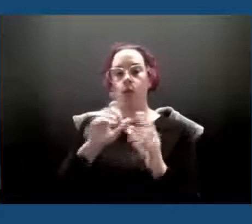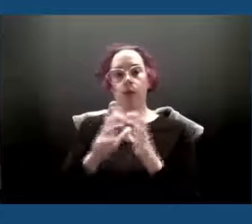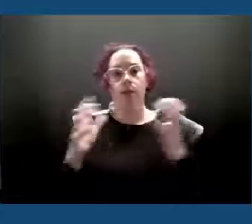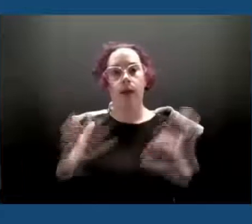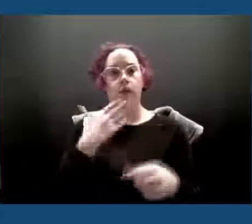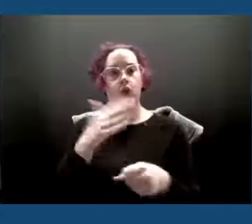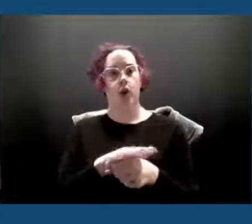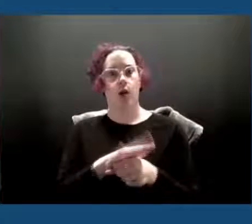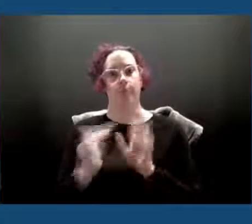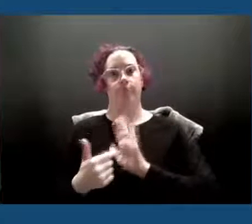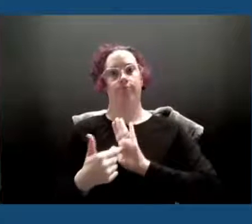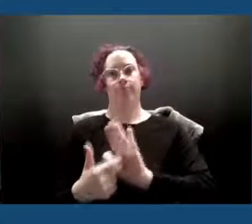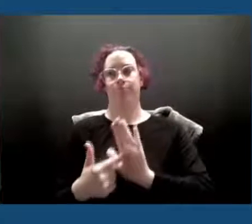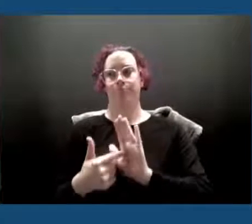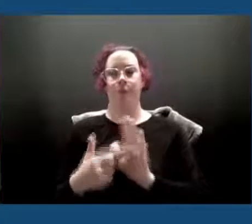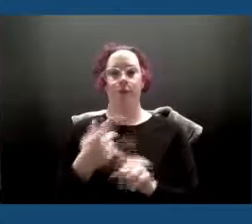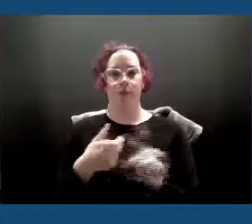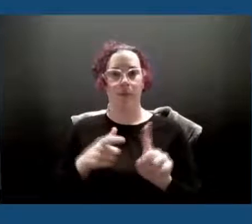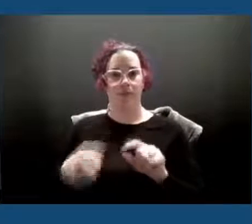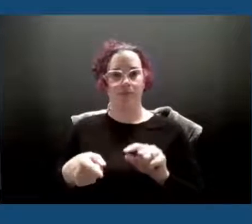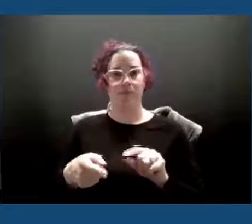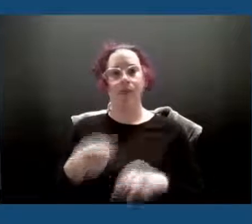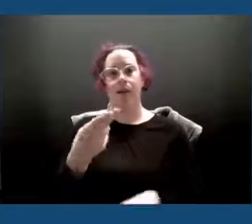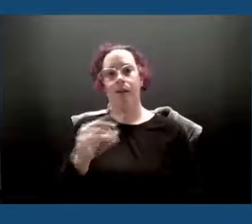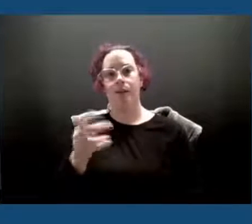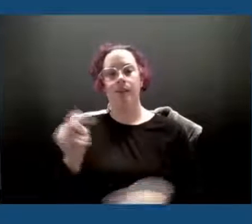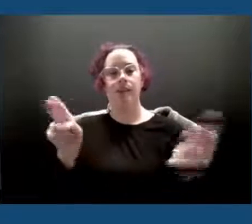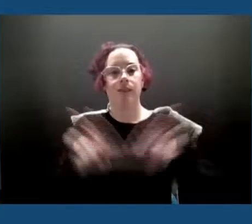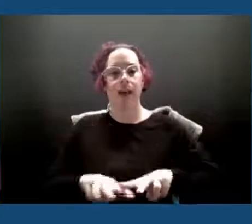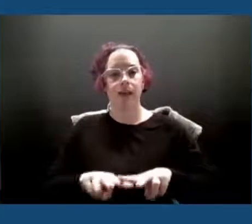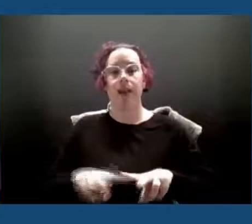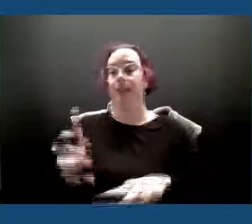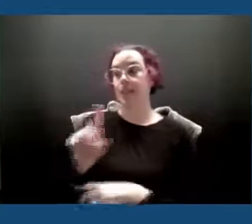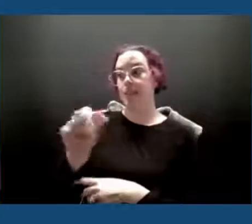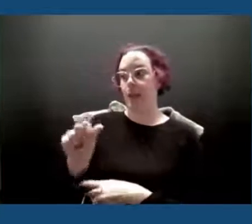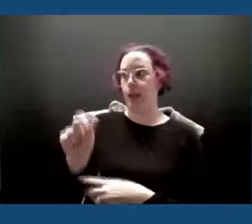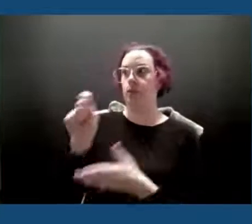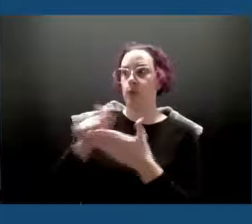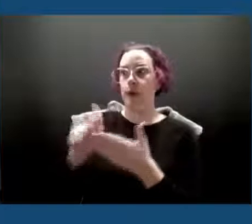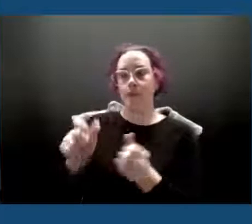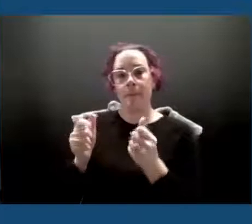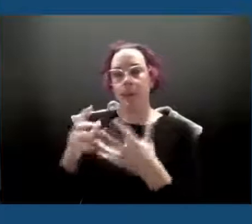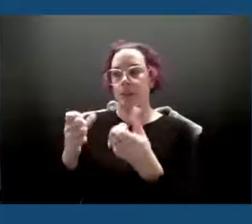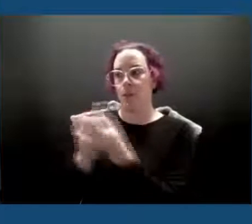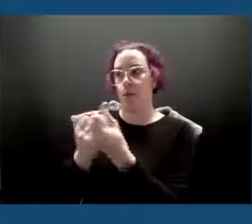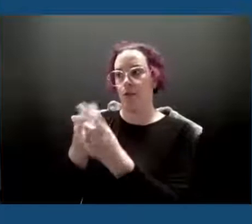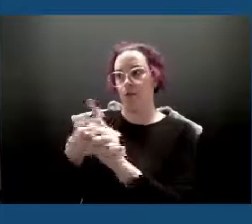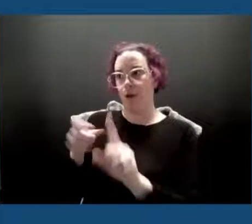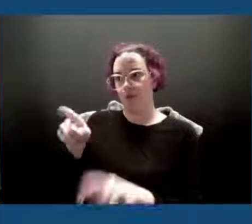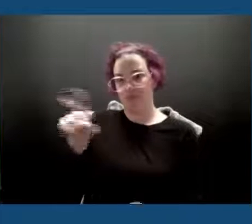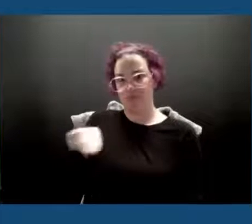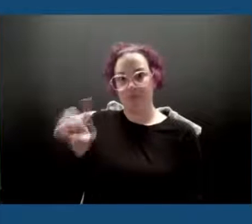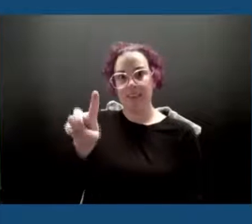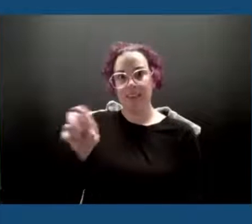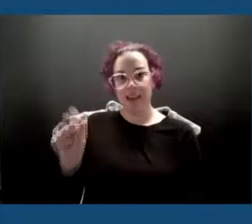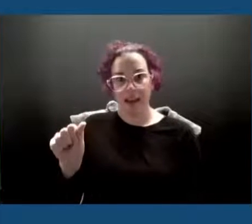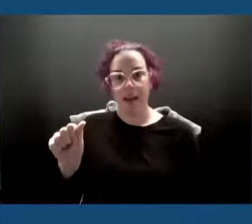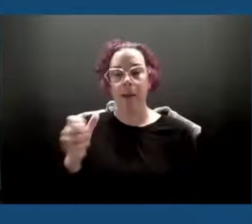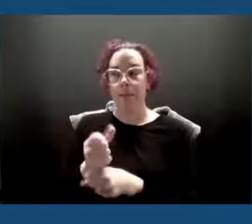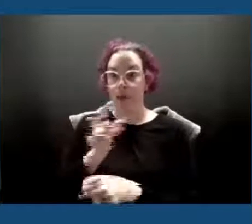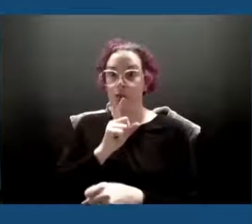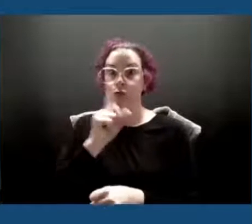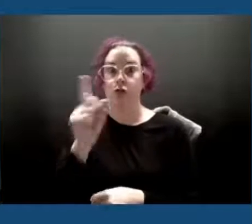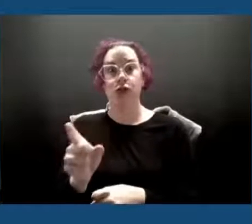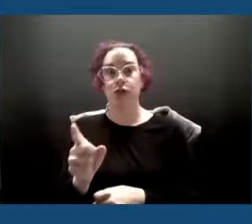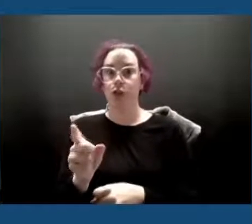to have our DA with us. We provide a lot of support services for our district attorneys and making sure that people like DA Parisi have